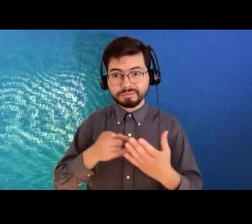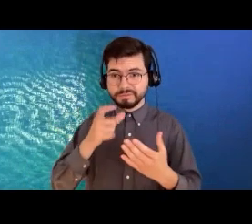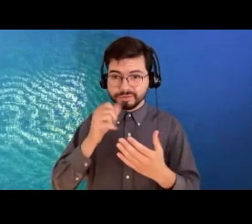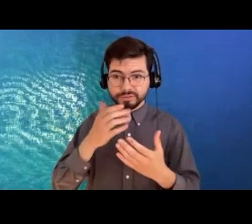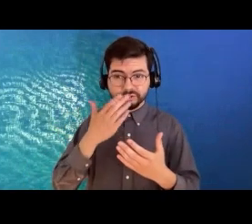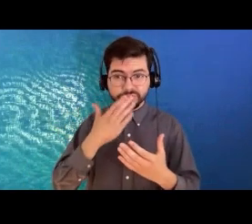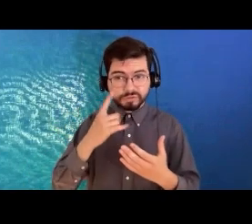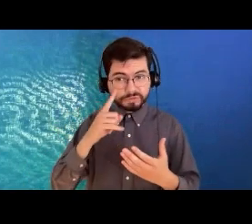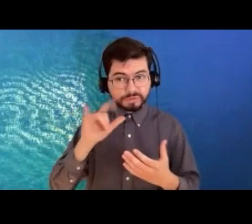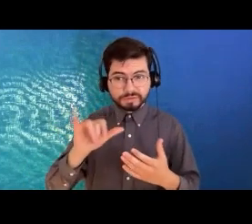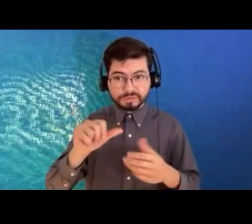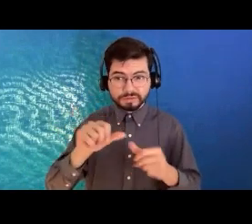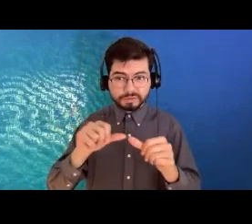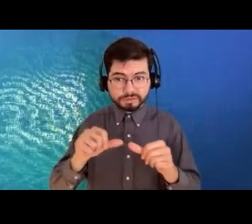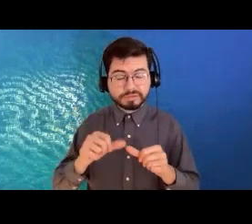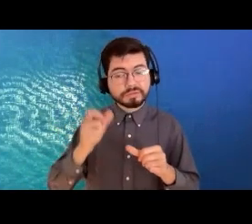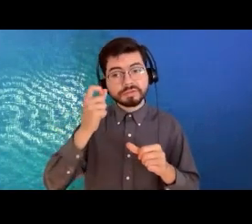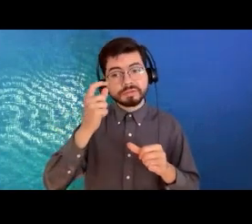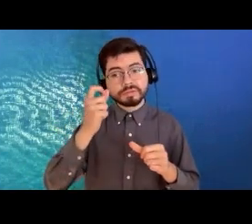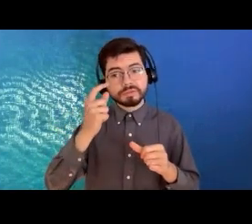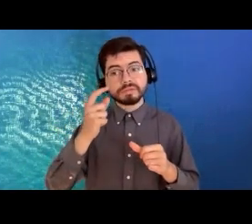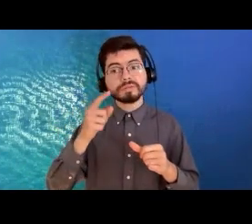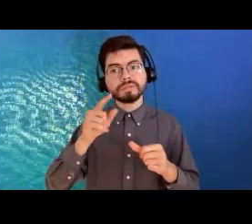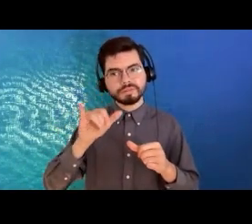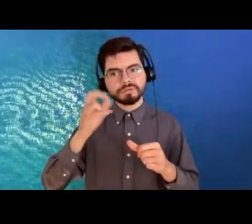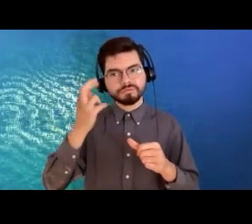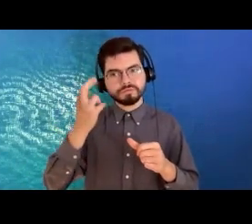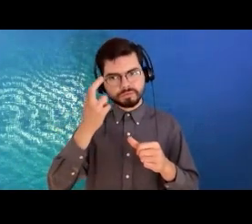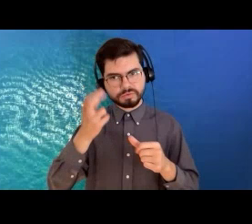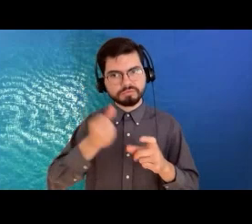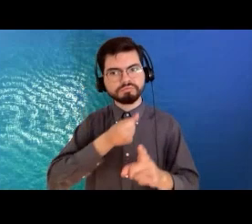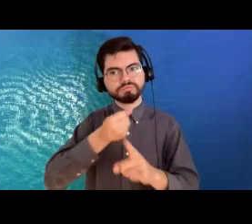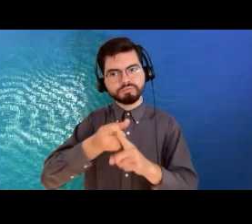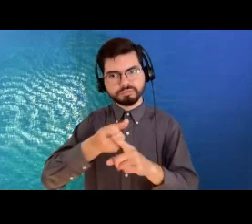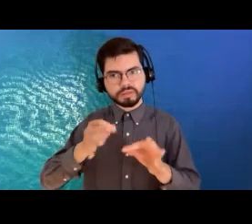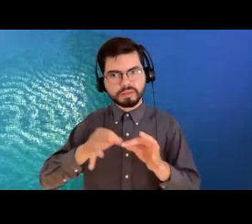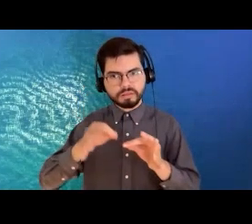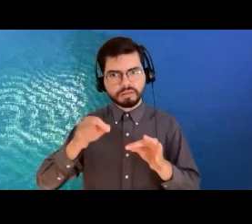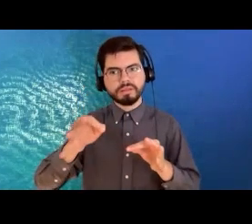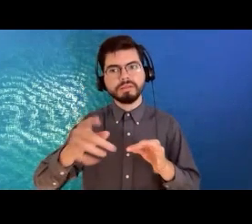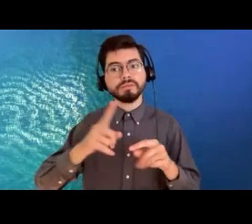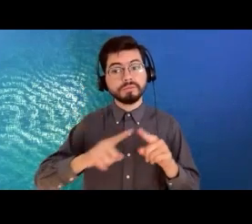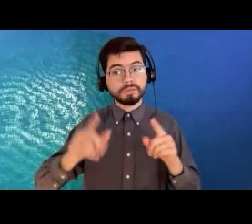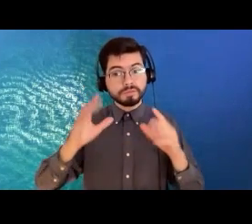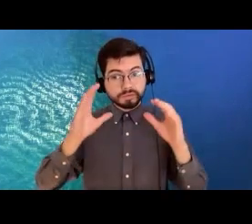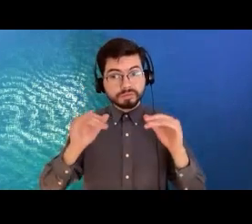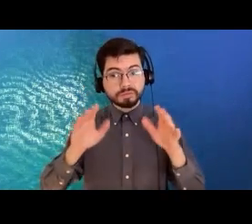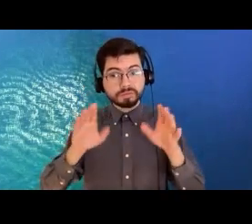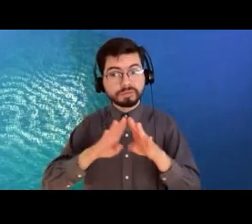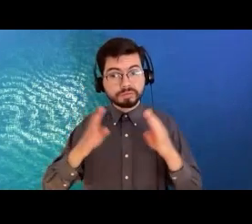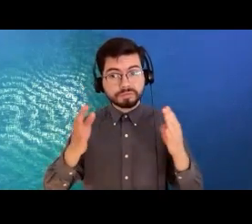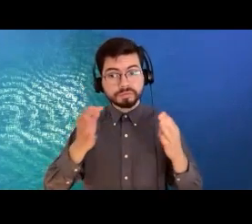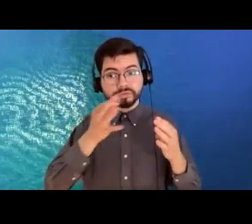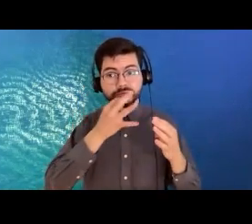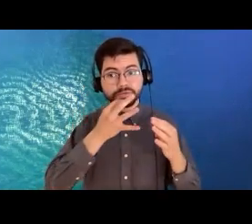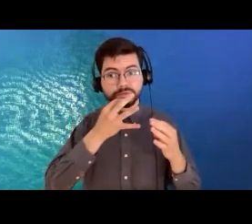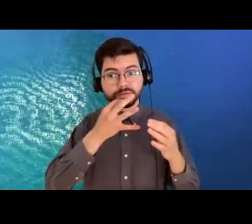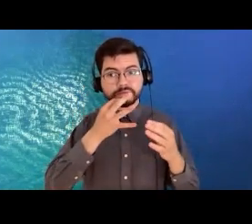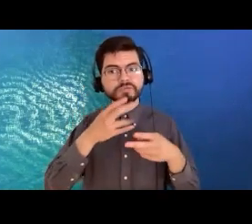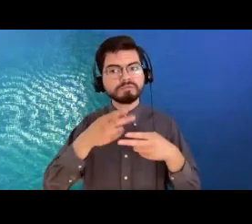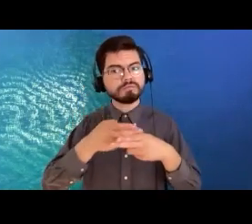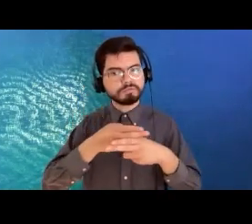part brought about the delay. But the plan is to see that open, and it's going to be with some temporary type